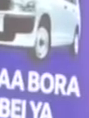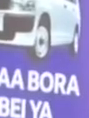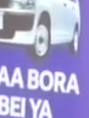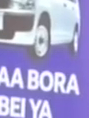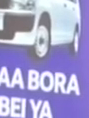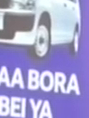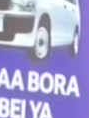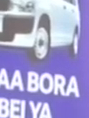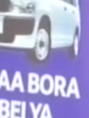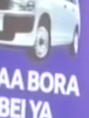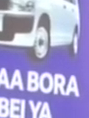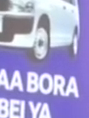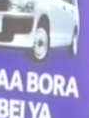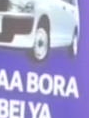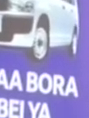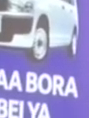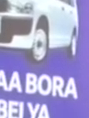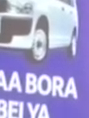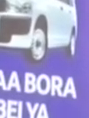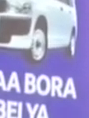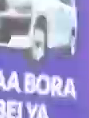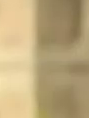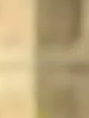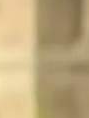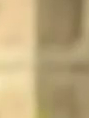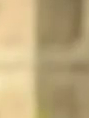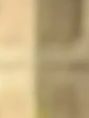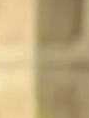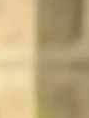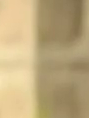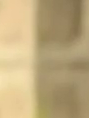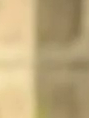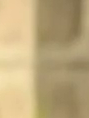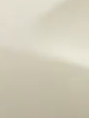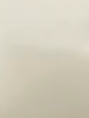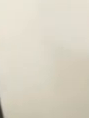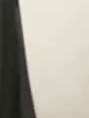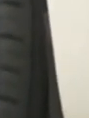Fanya hivi, wete remuka tu chini. Hata watu wanangojea, unasema unio, si ninakuona ndio huyu kuja.